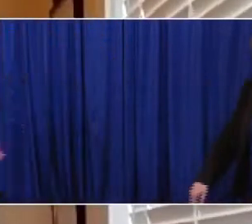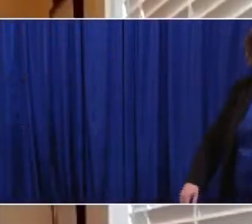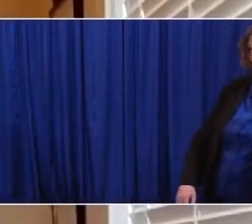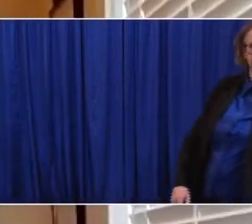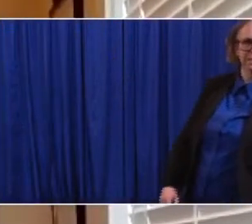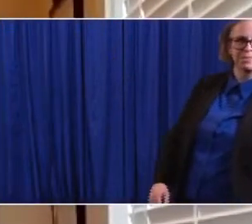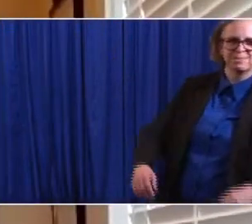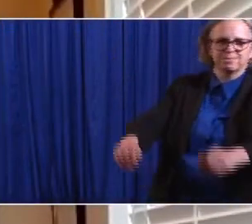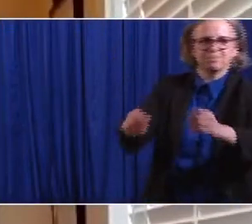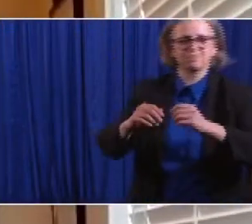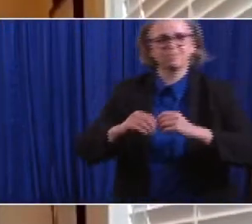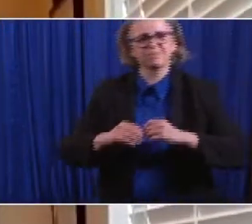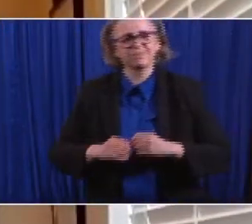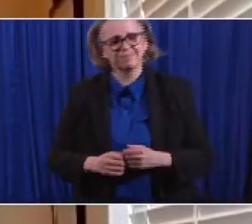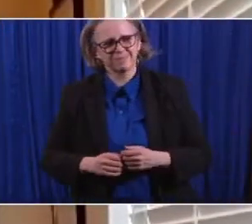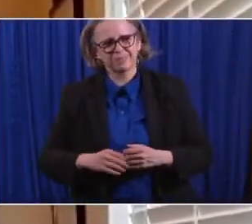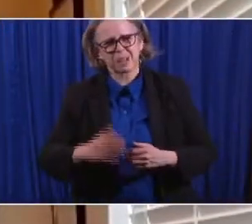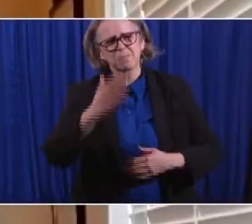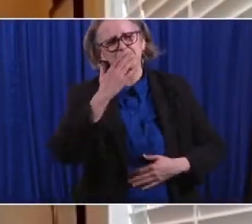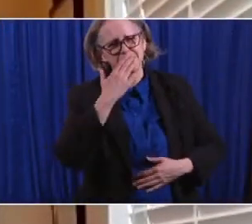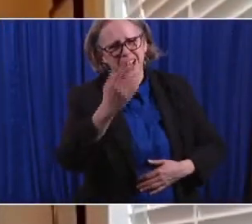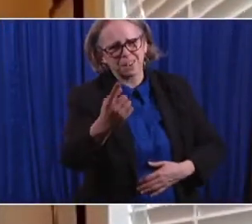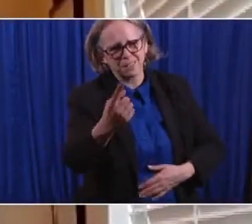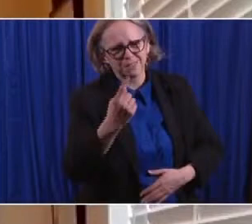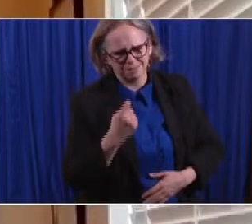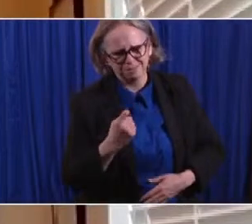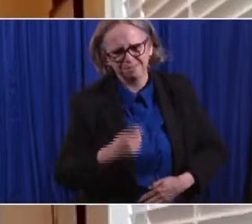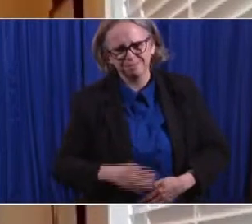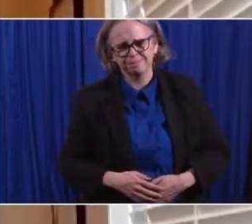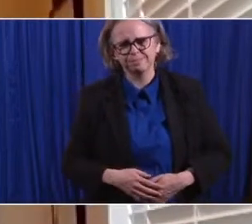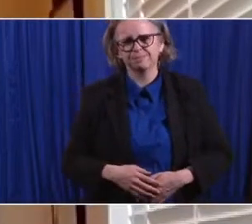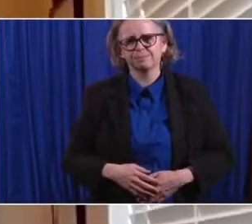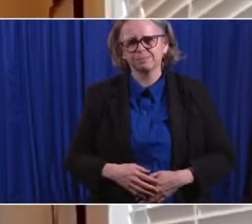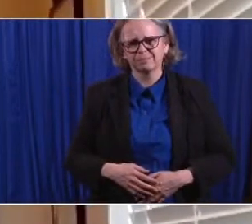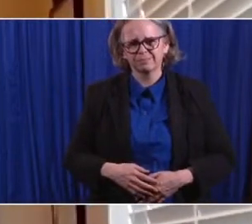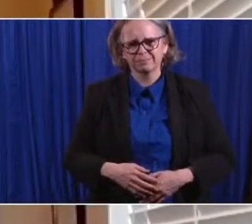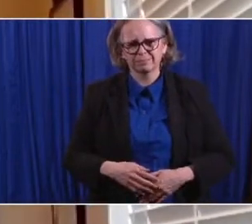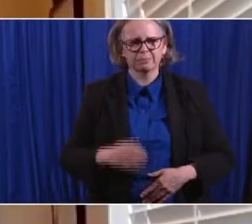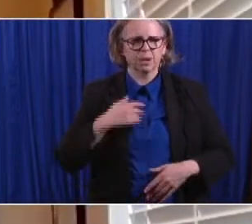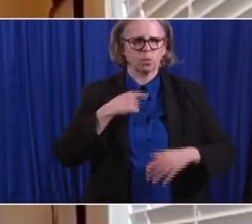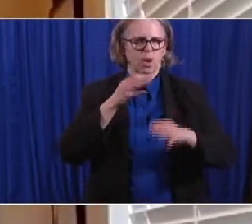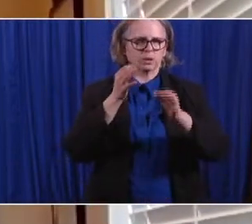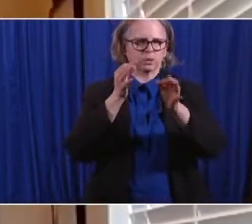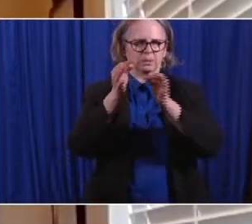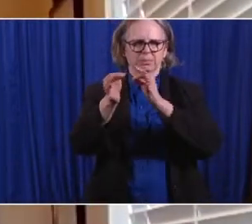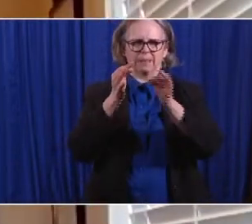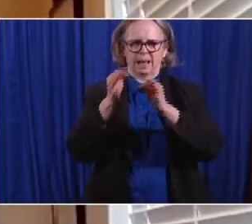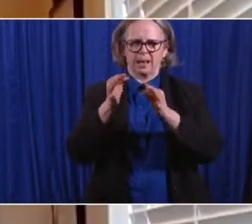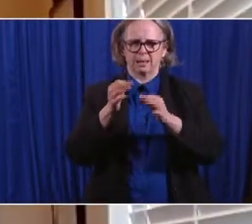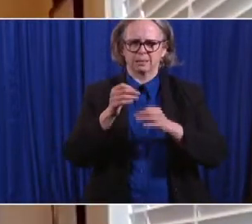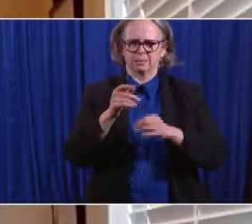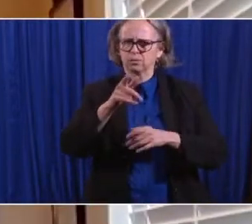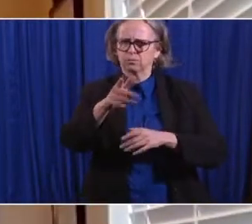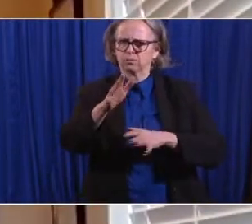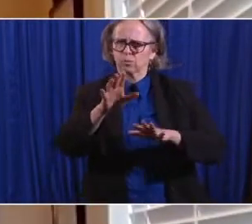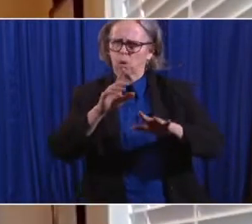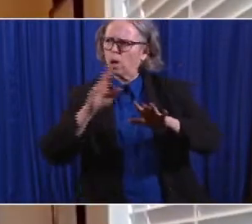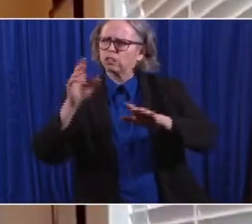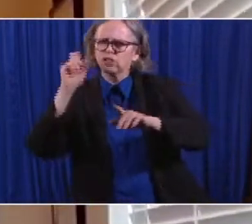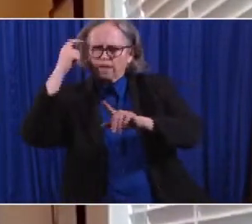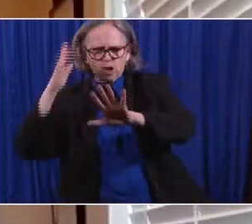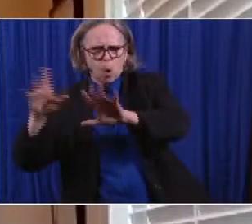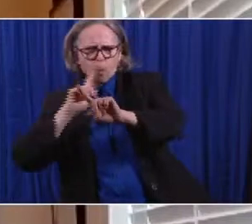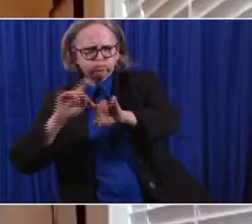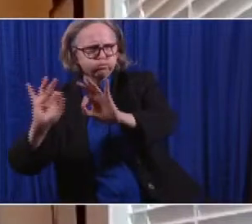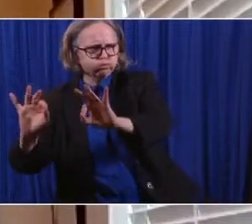is a very, very good one. Let me explain that a little bit further. So our vaccines are very,